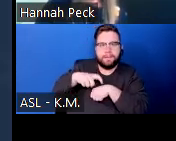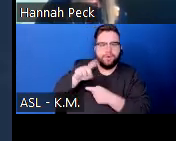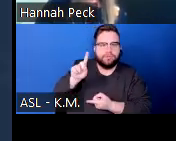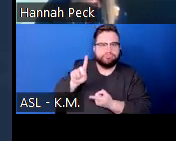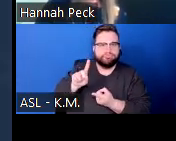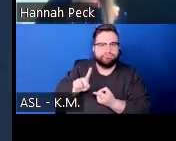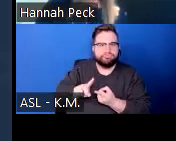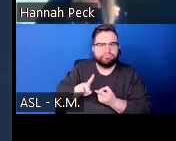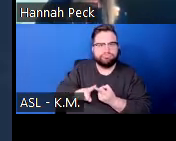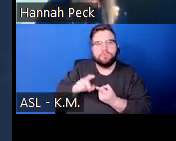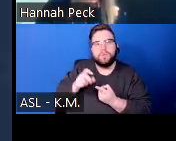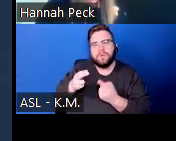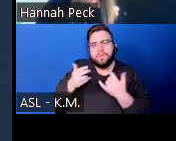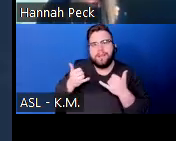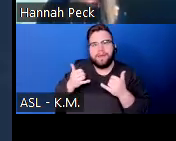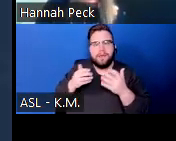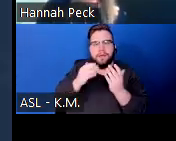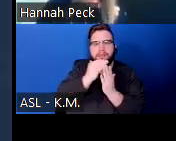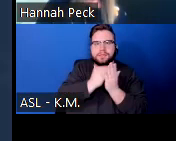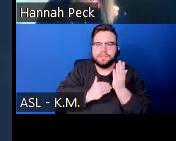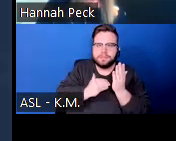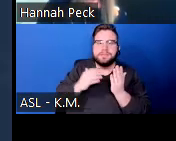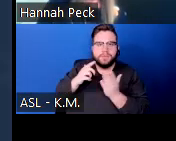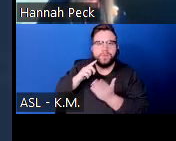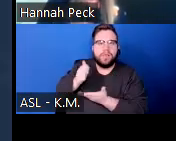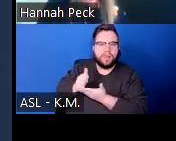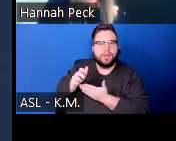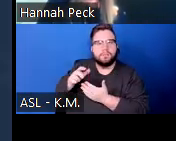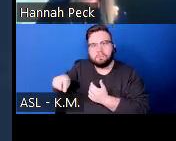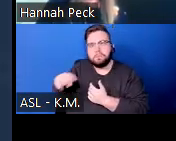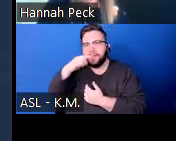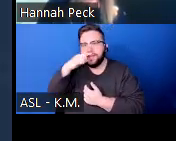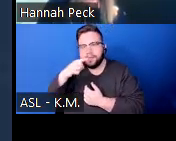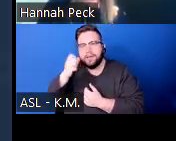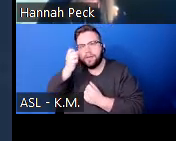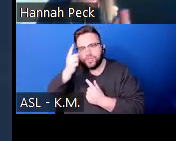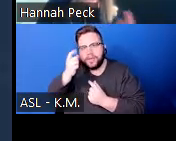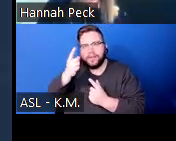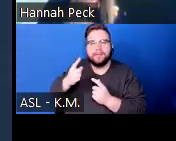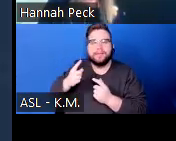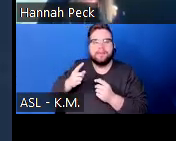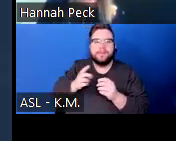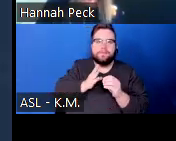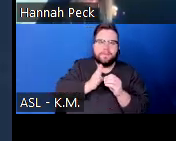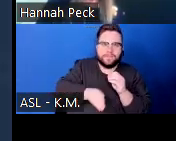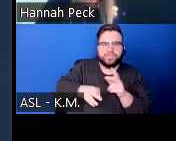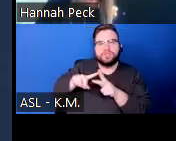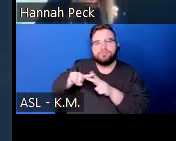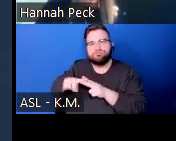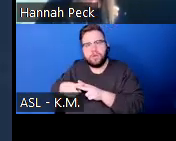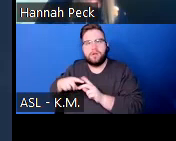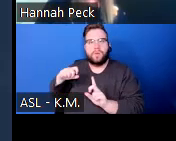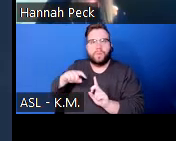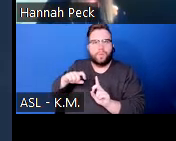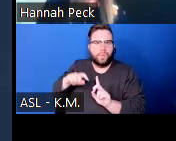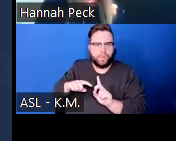auditory and visual cues to give to the kids with low registration who need a little bit more to process when something is done and moving on to the next.